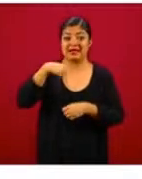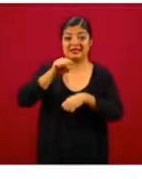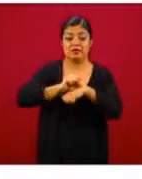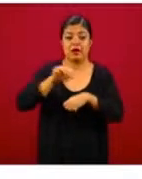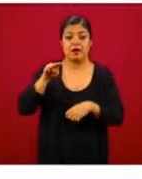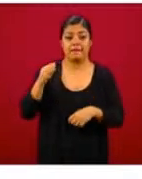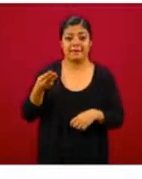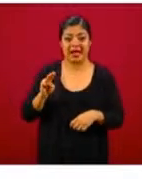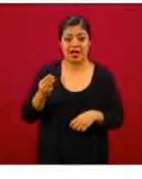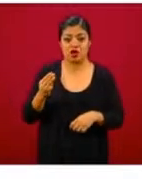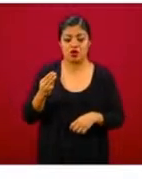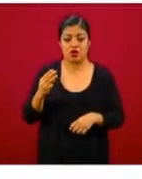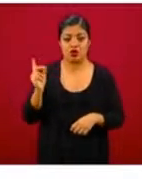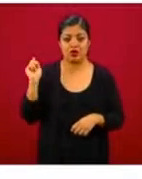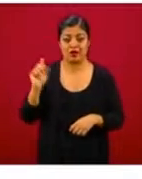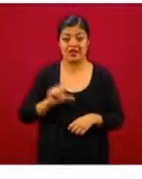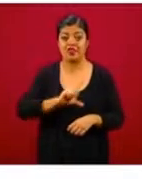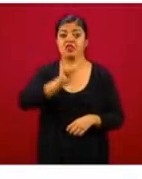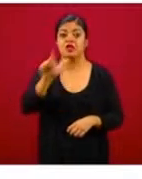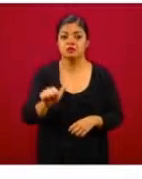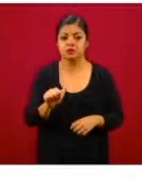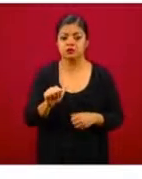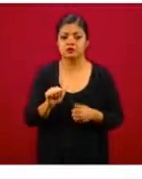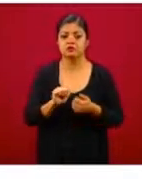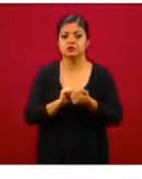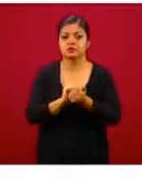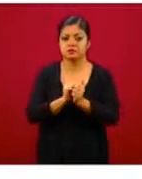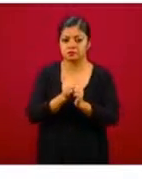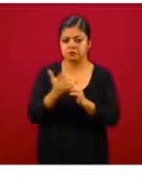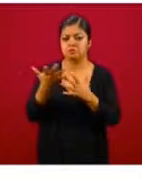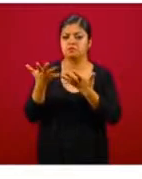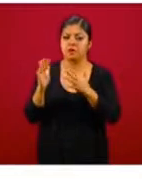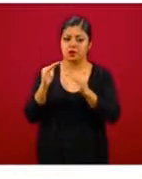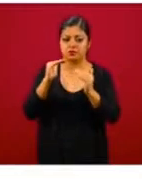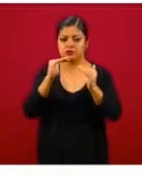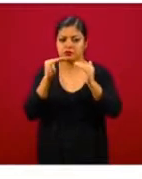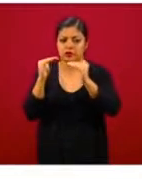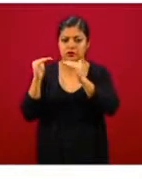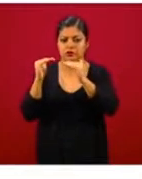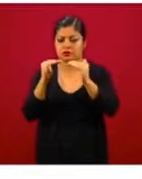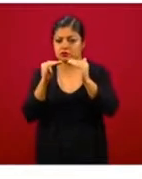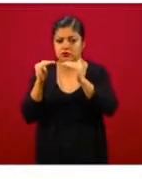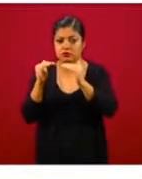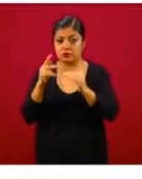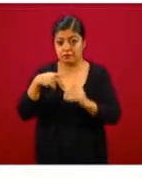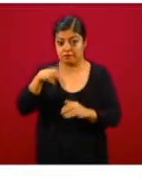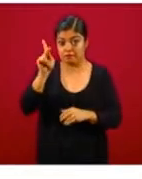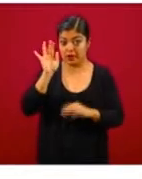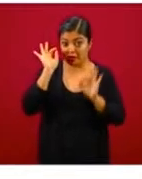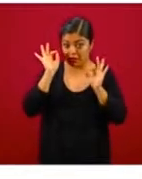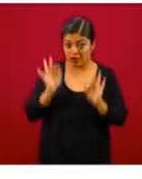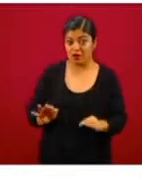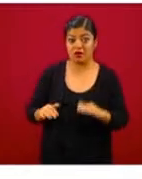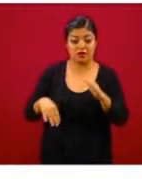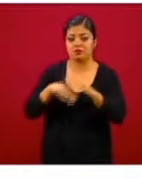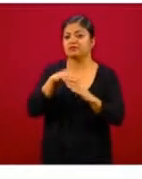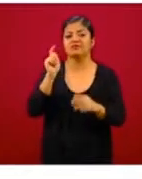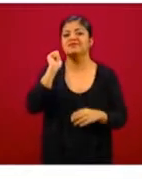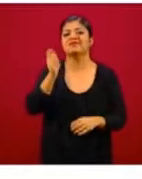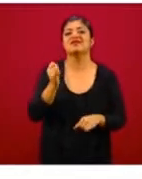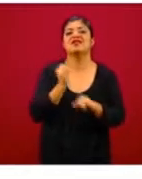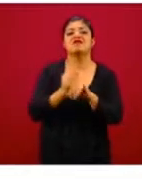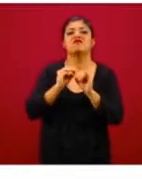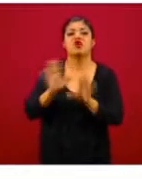You can see an observable upward trend from the first week of May. After the first week of May, there's a